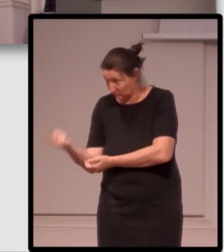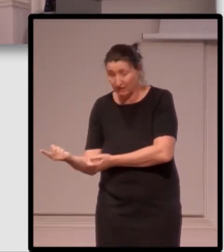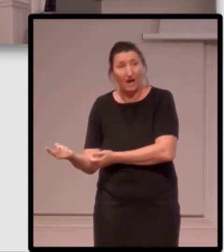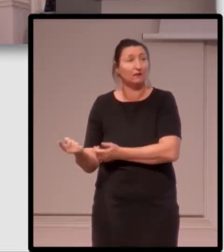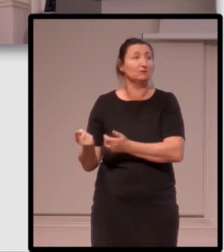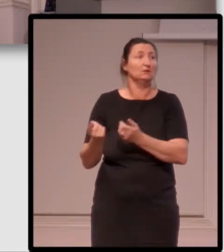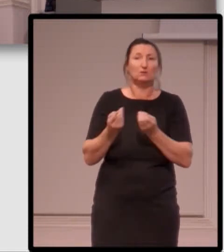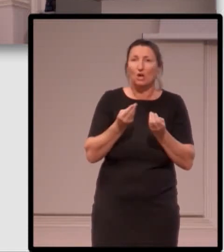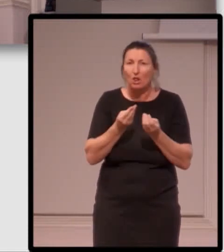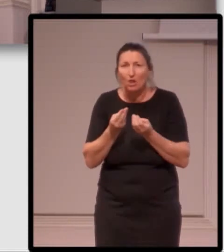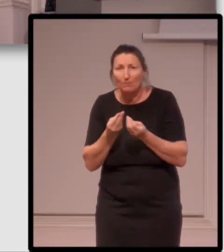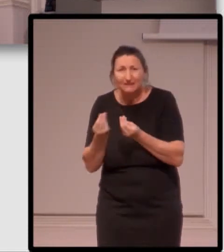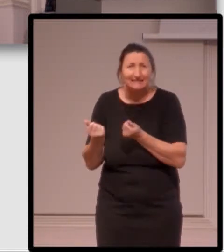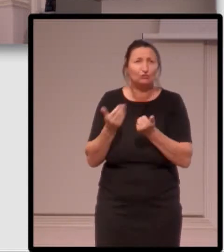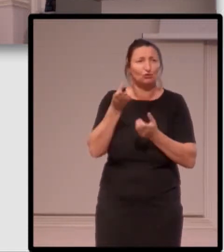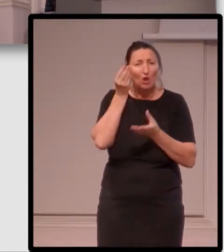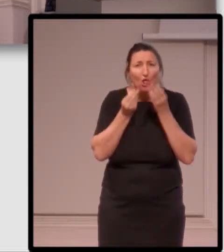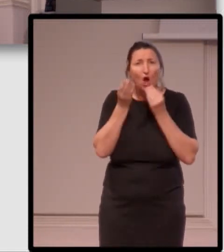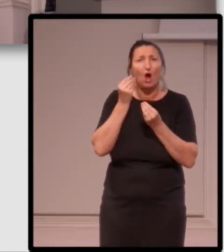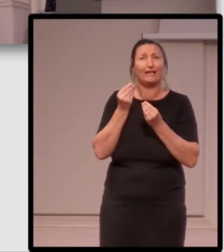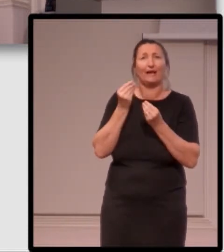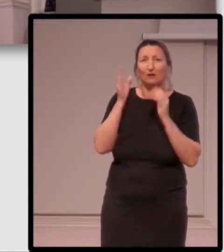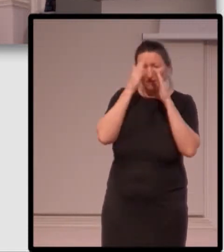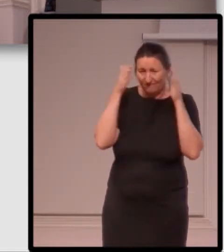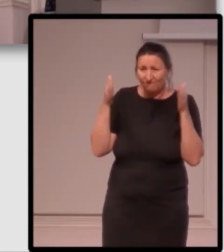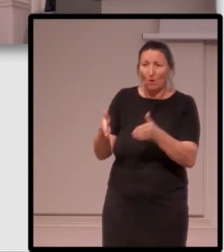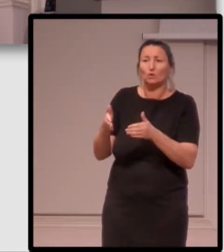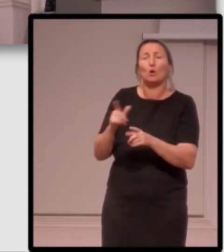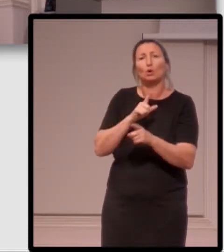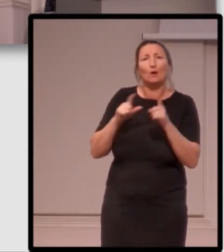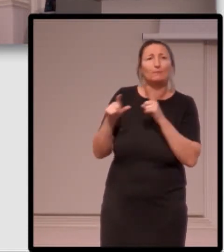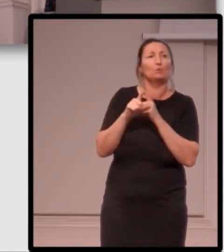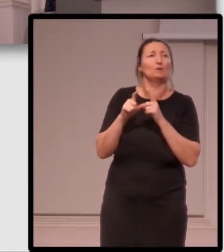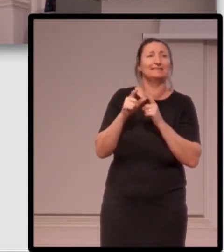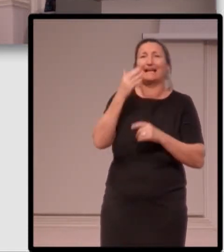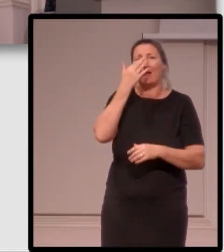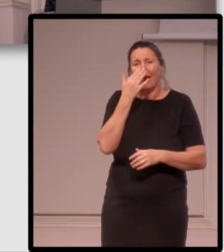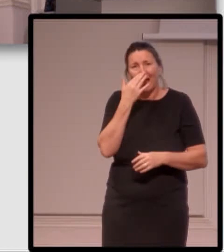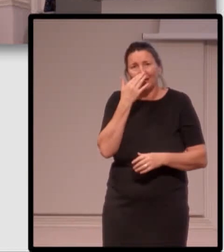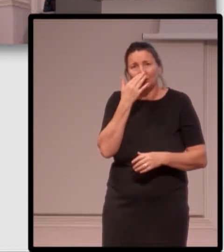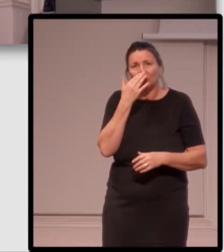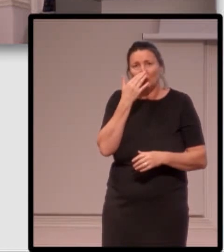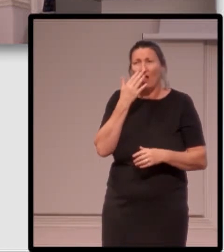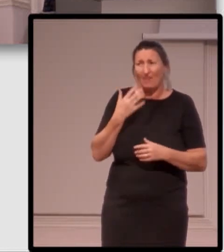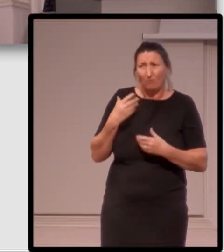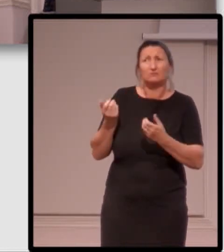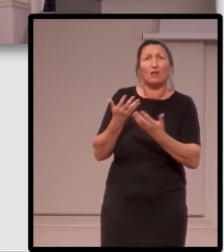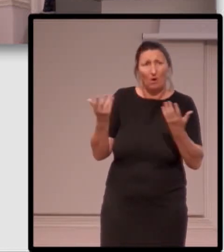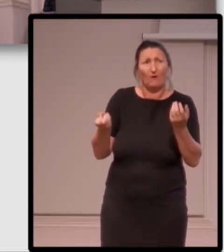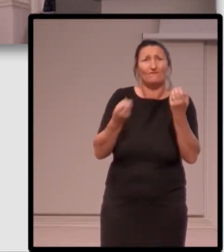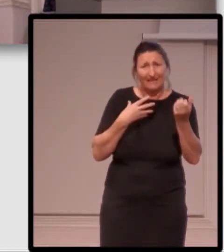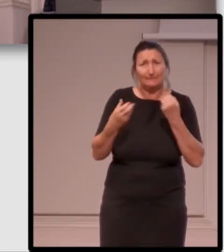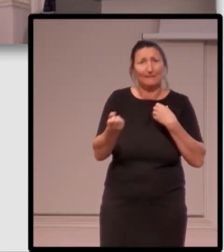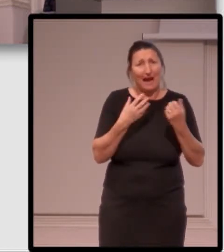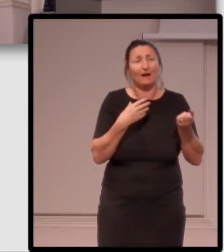of like materials that are really focused on the community or the age or the stage. And that kept coming out from the children and young people we were speaking to.